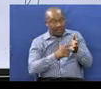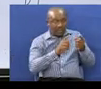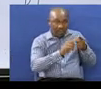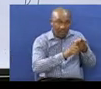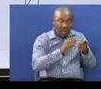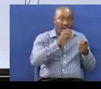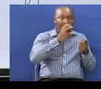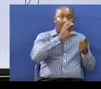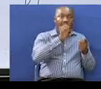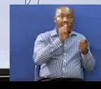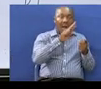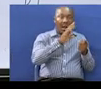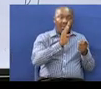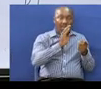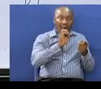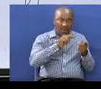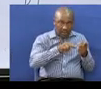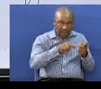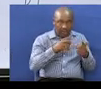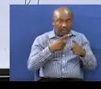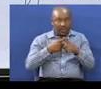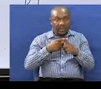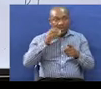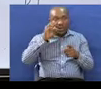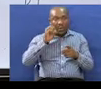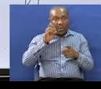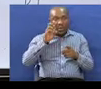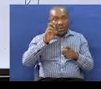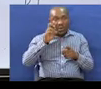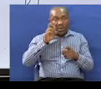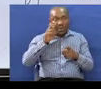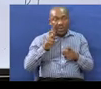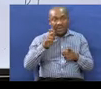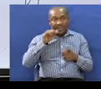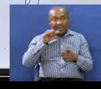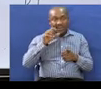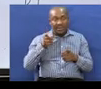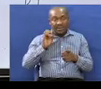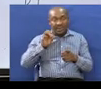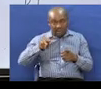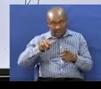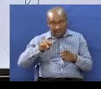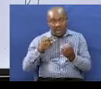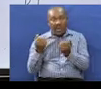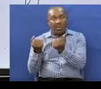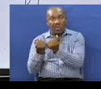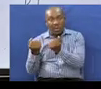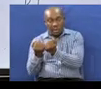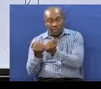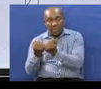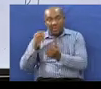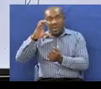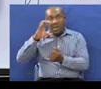react with the oxygen, and once they react, they produce carbon dioxide.